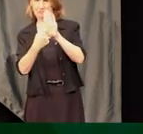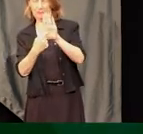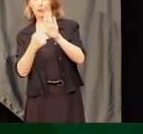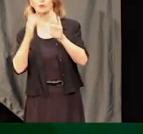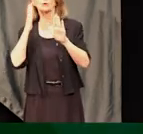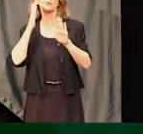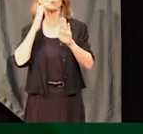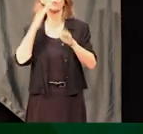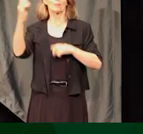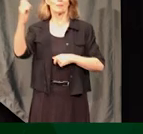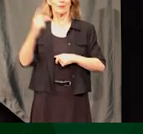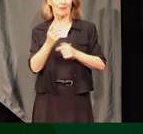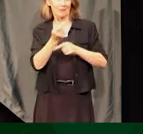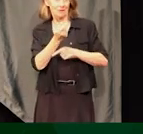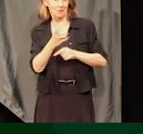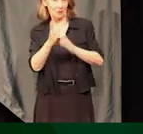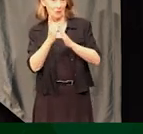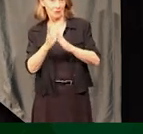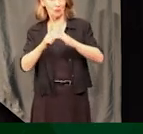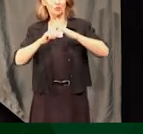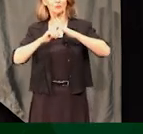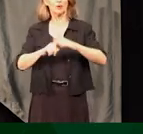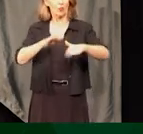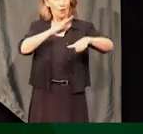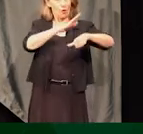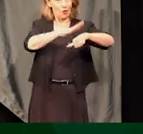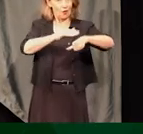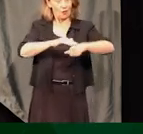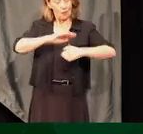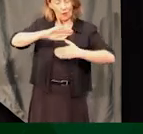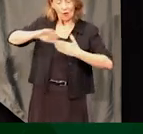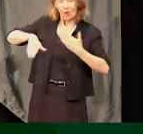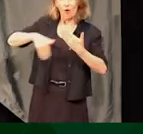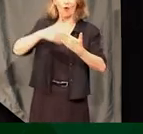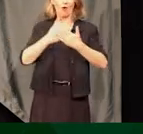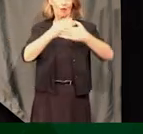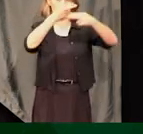a few moments to begin calling all of the names.